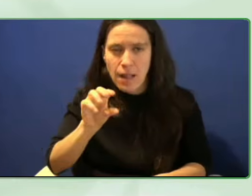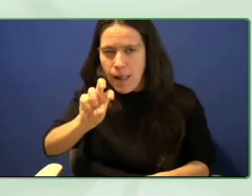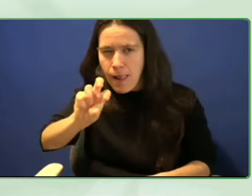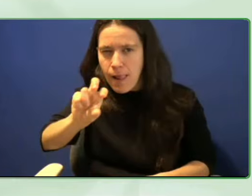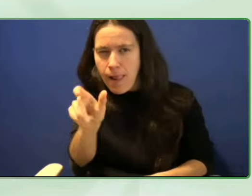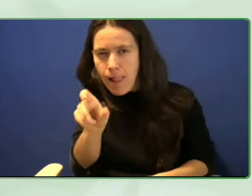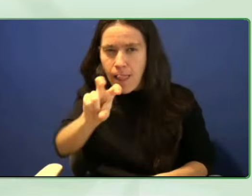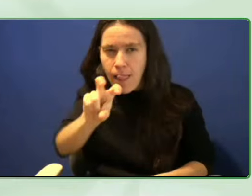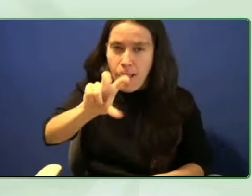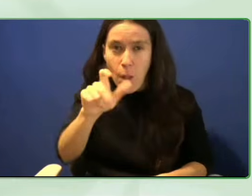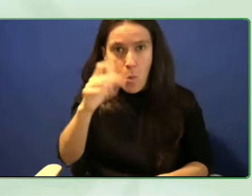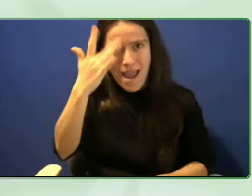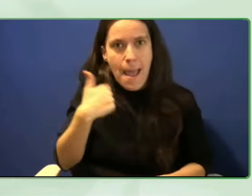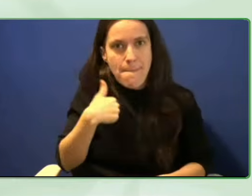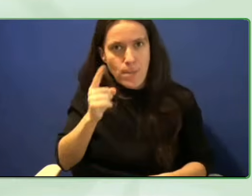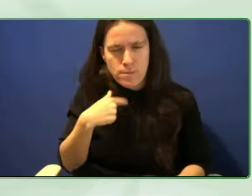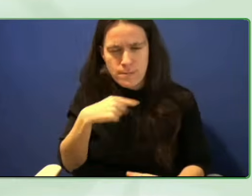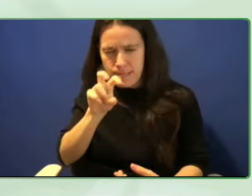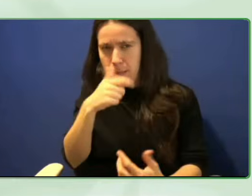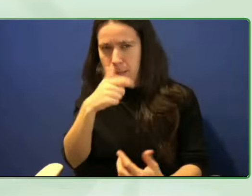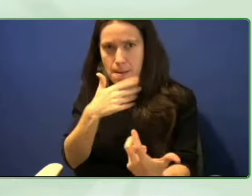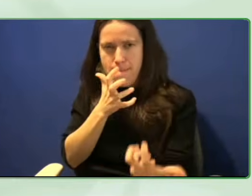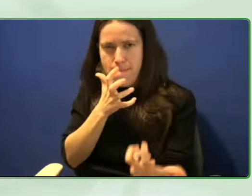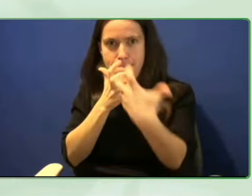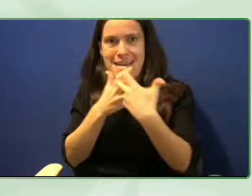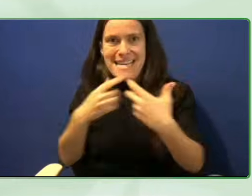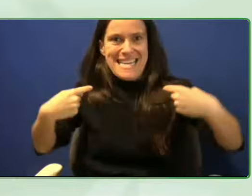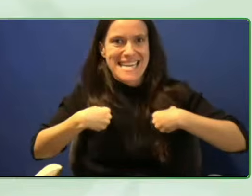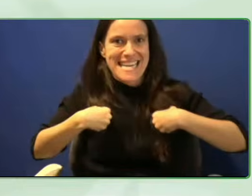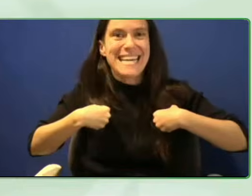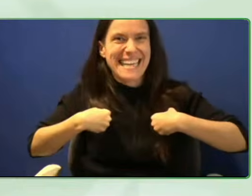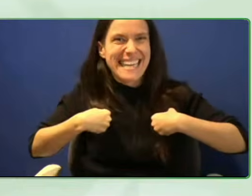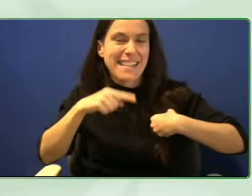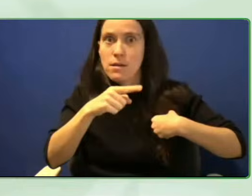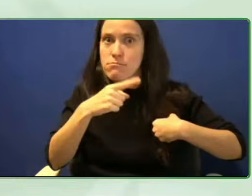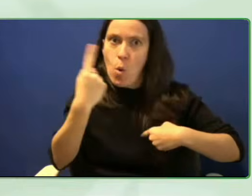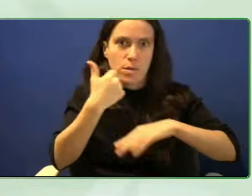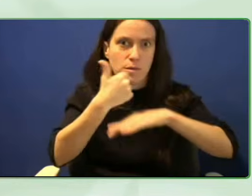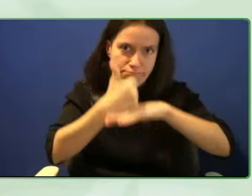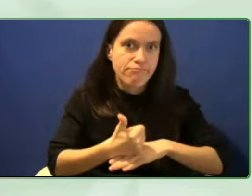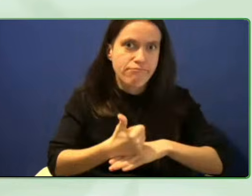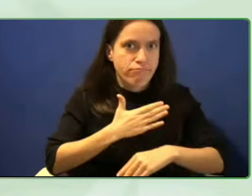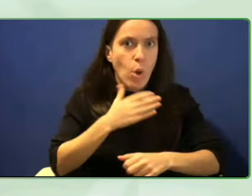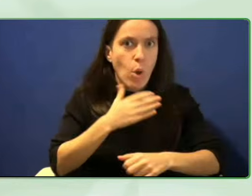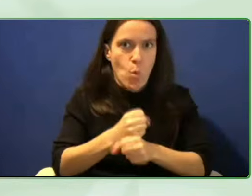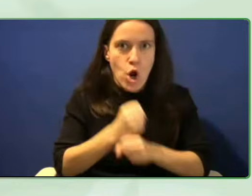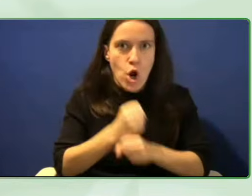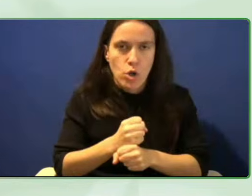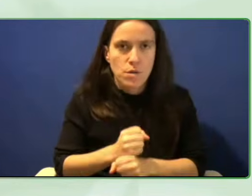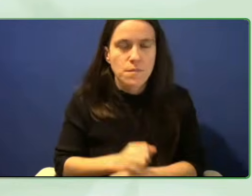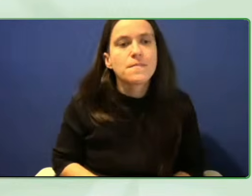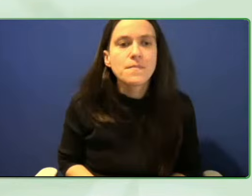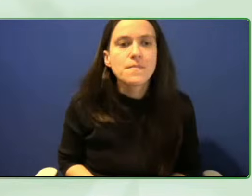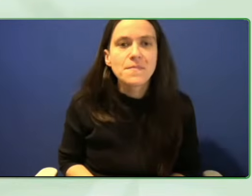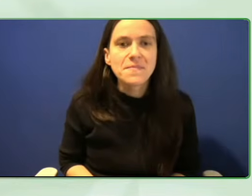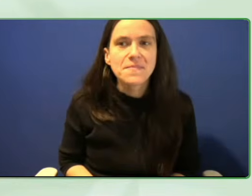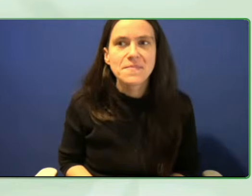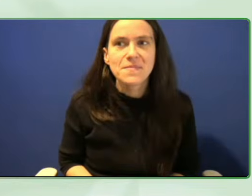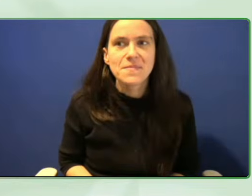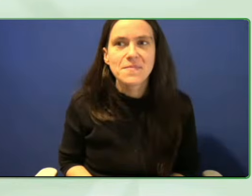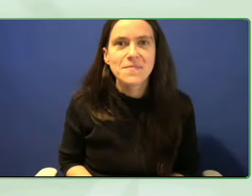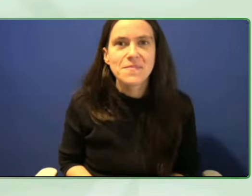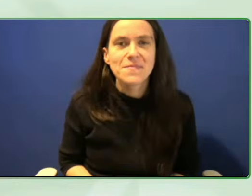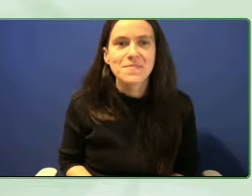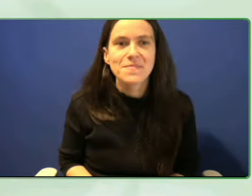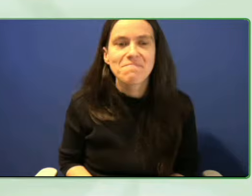level of personalization. That's core to what we do. So again, one of the